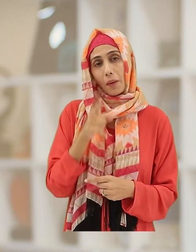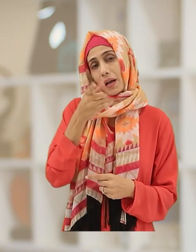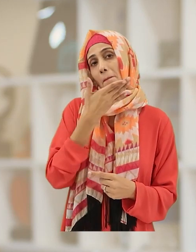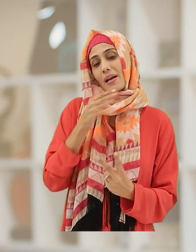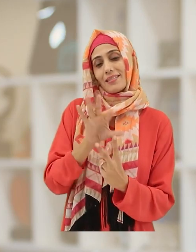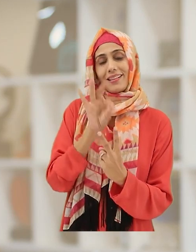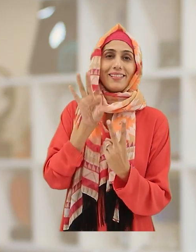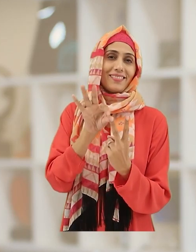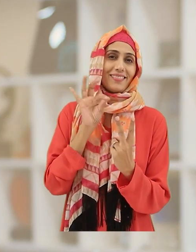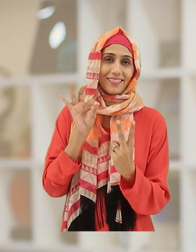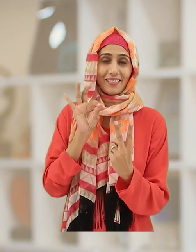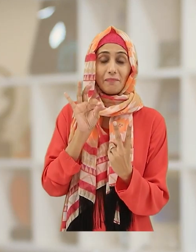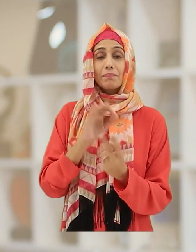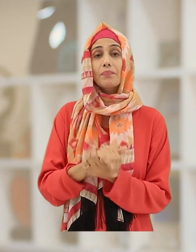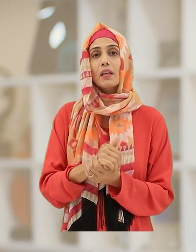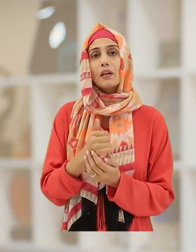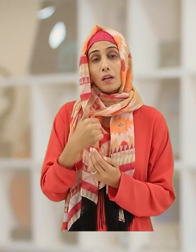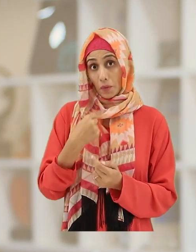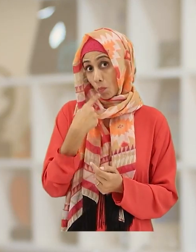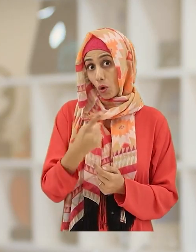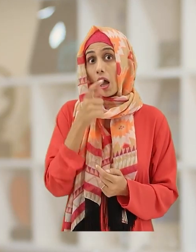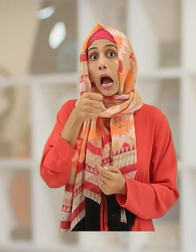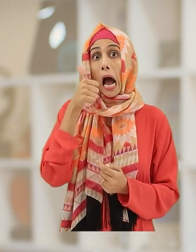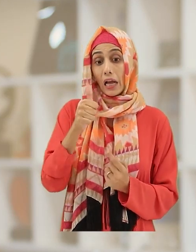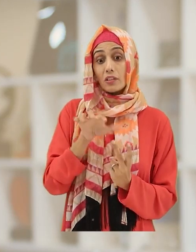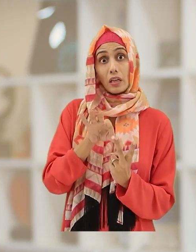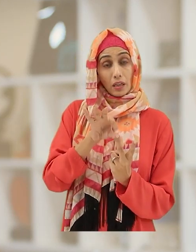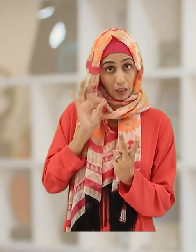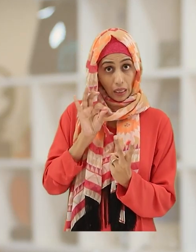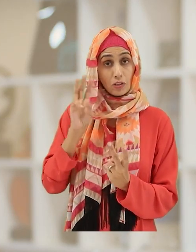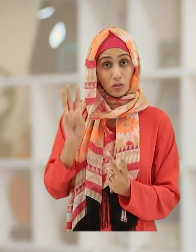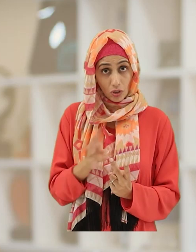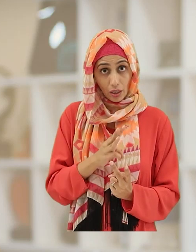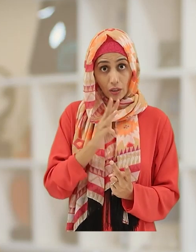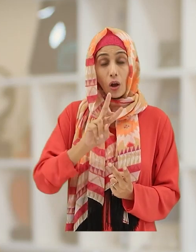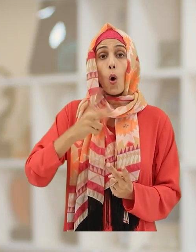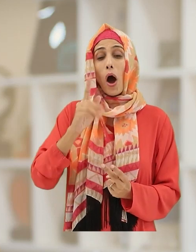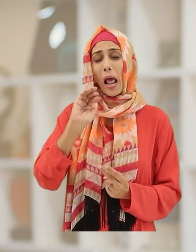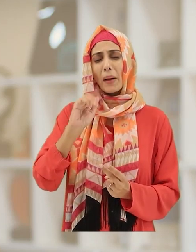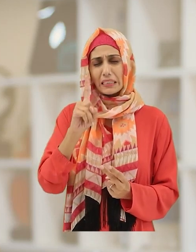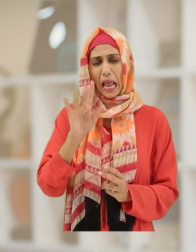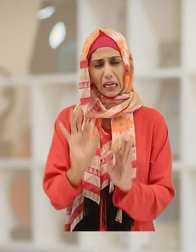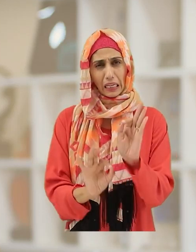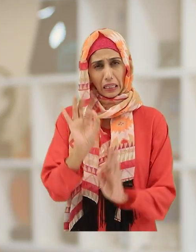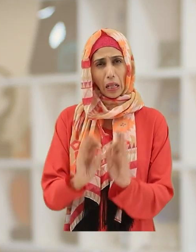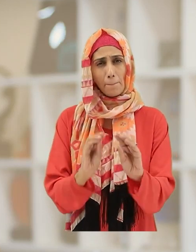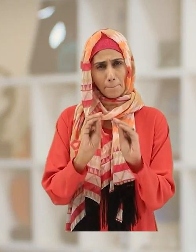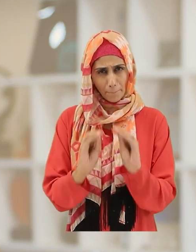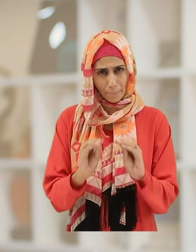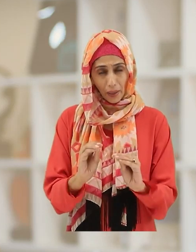better. It's a choice you have to make. But I can tell you, if you make the right choice, the things that you learn taking care of this one